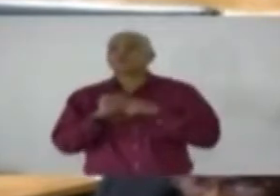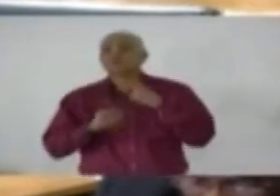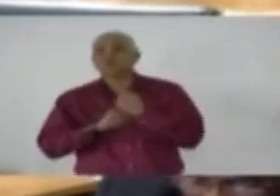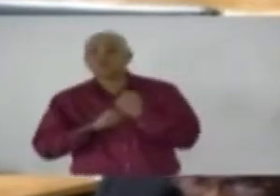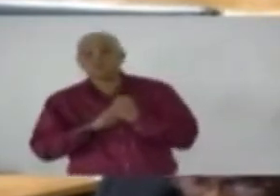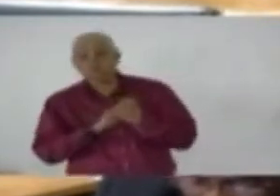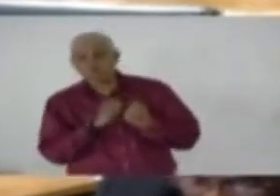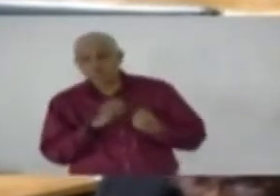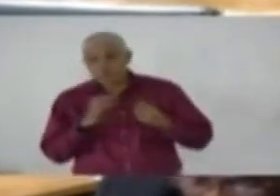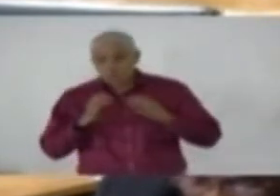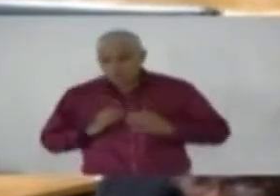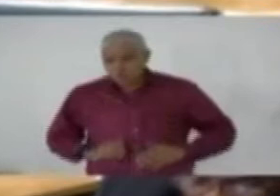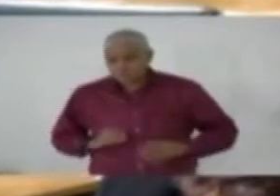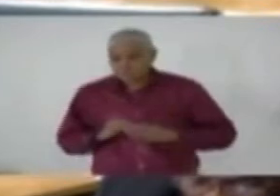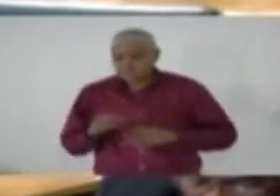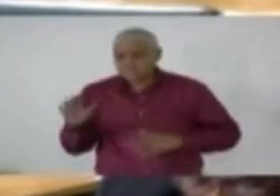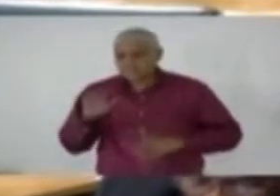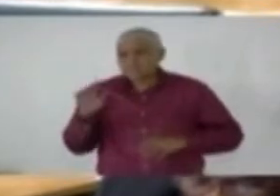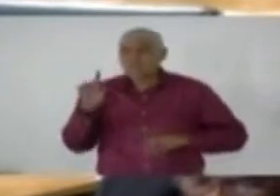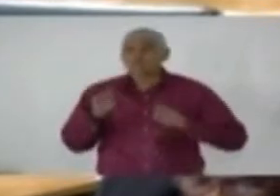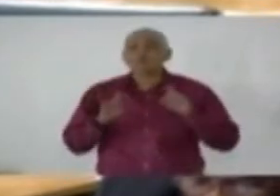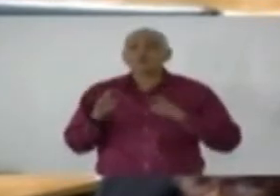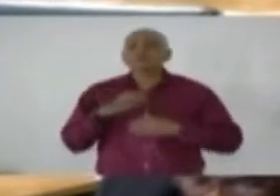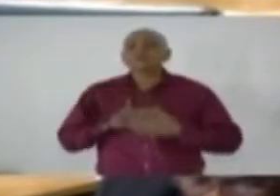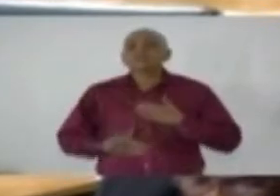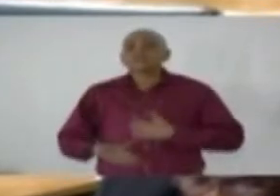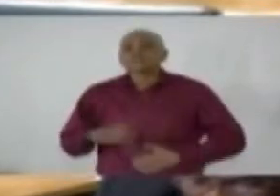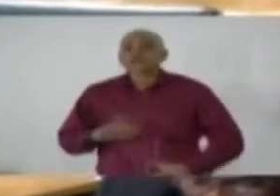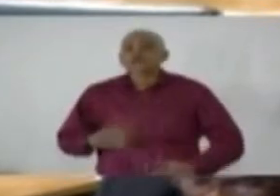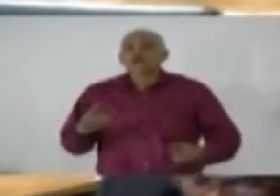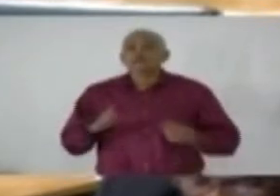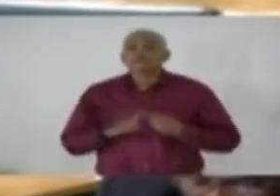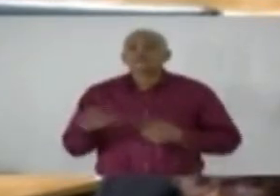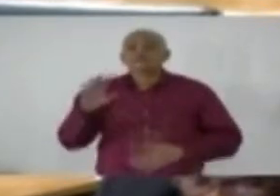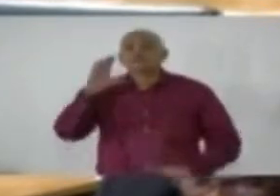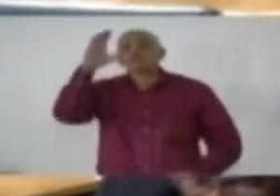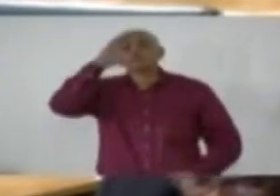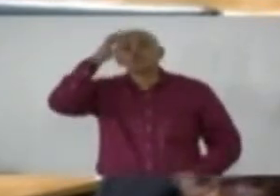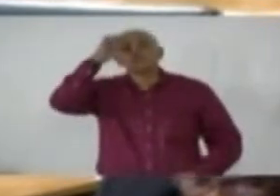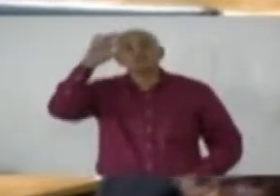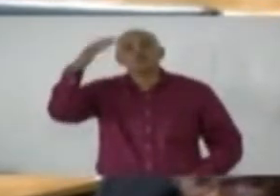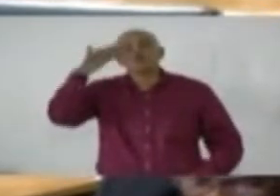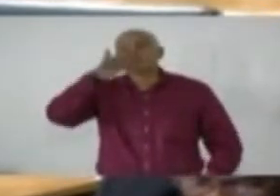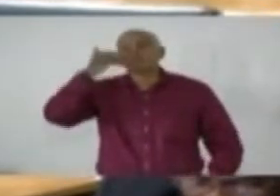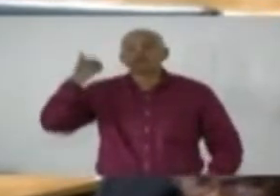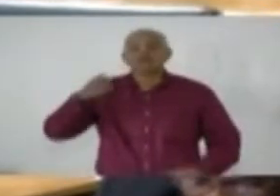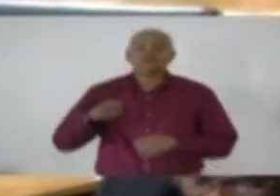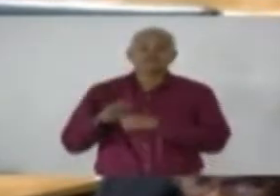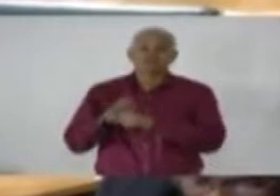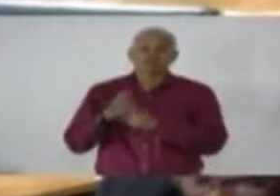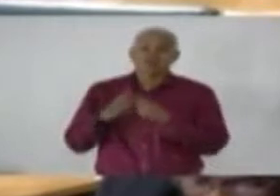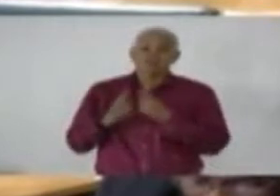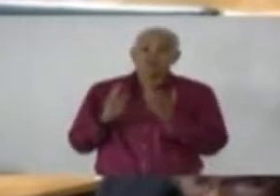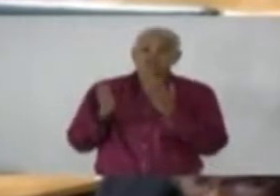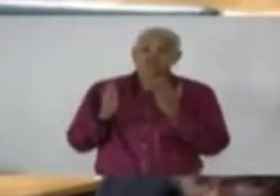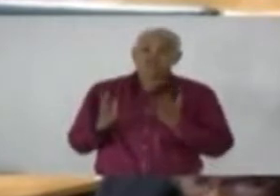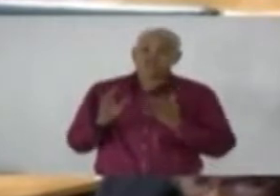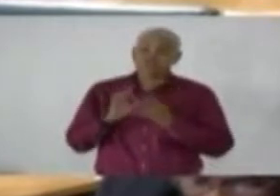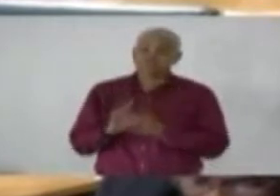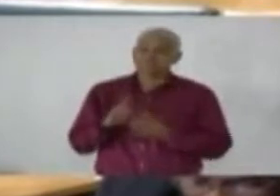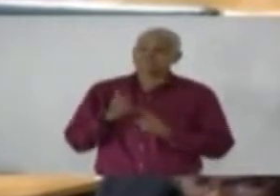consumers in their quest and desire and their search for the best products and services